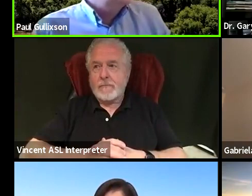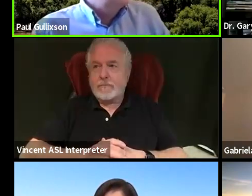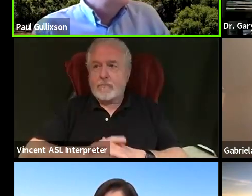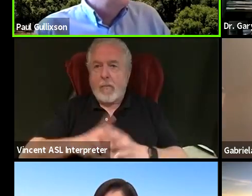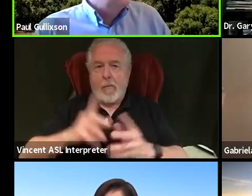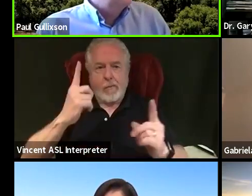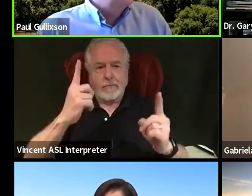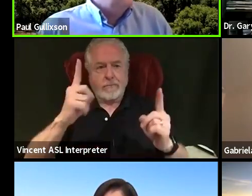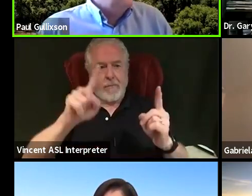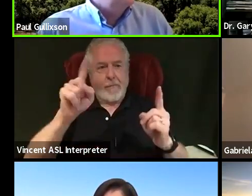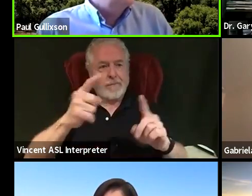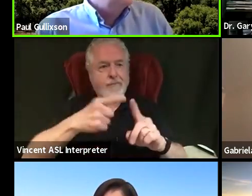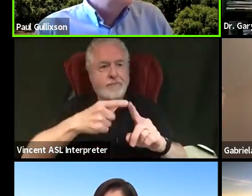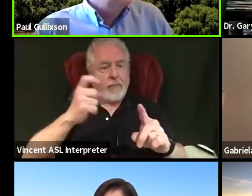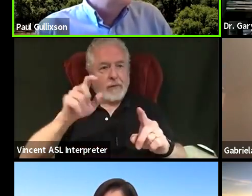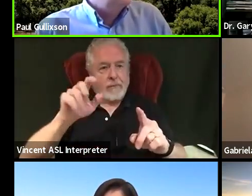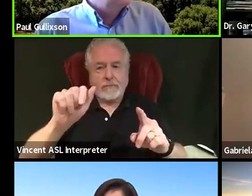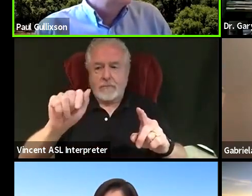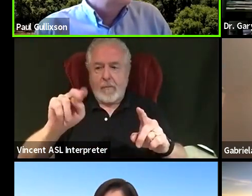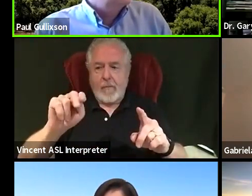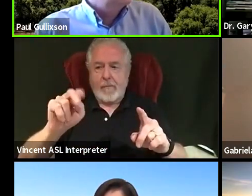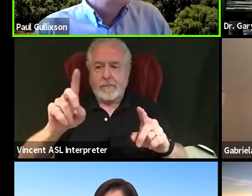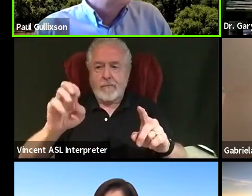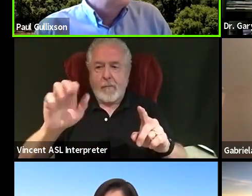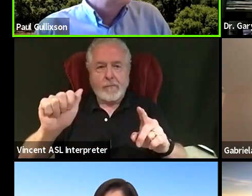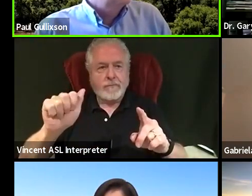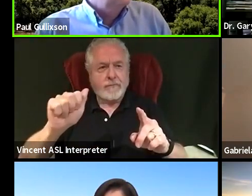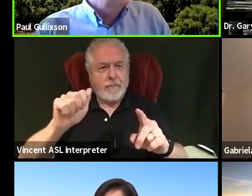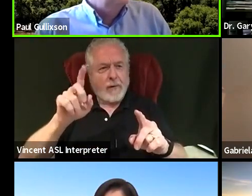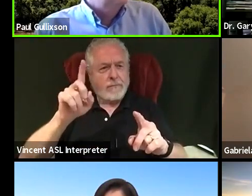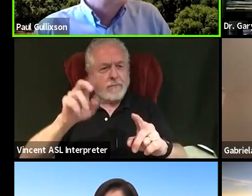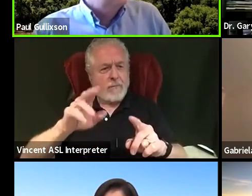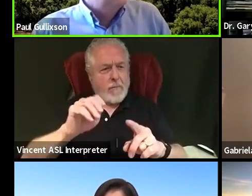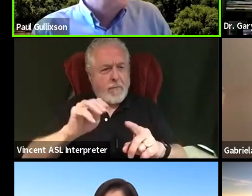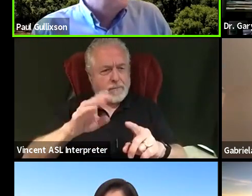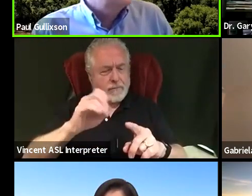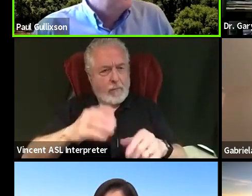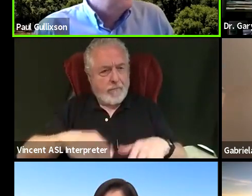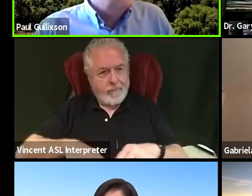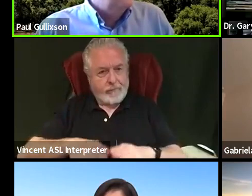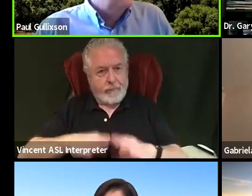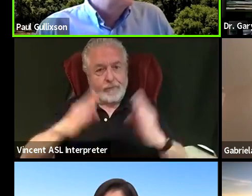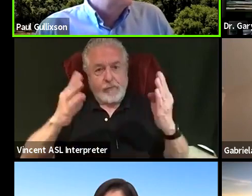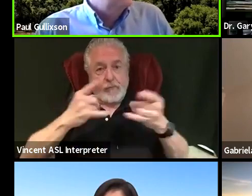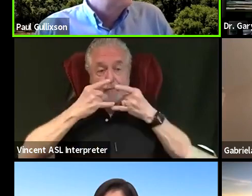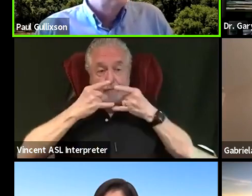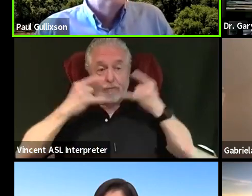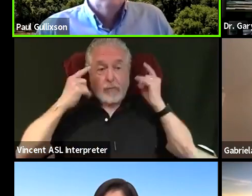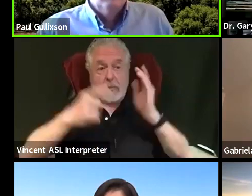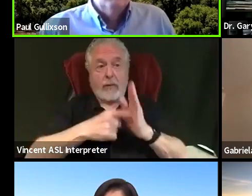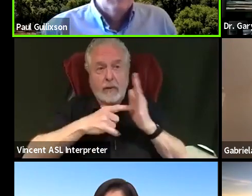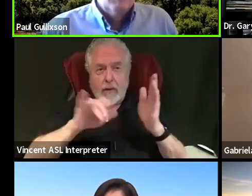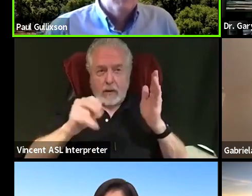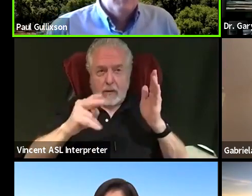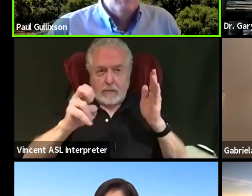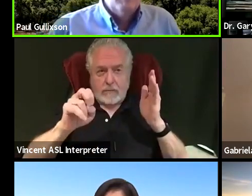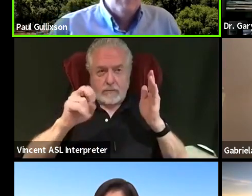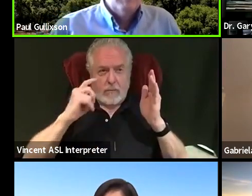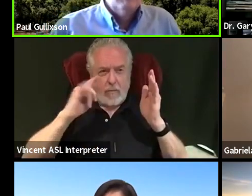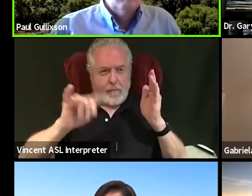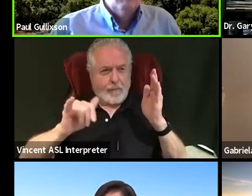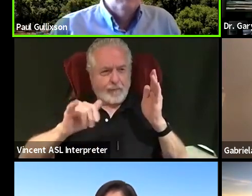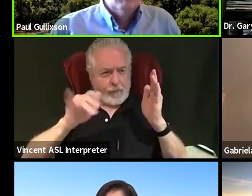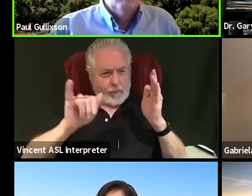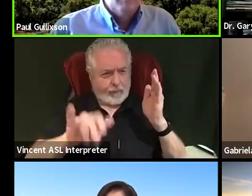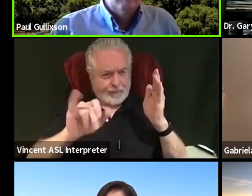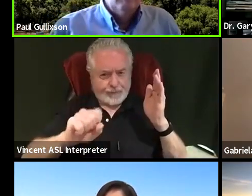One question from Andrea says, Dr. Mace, will you be lifting the mask mandate in June? It sounds like